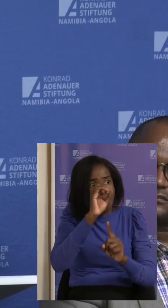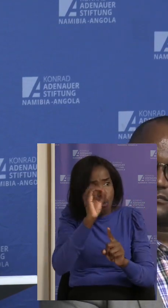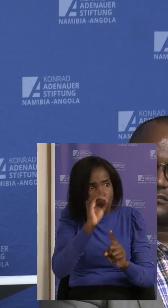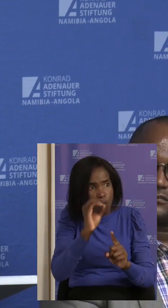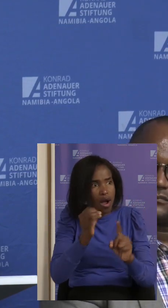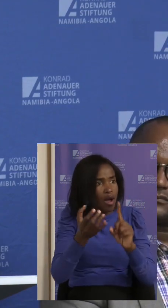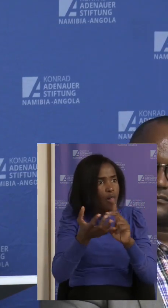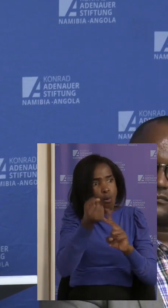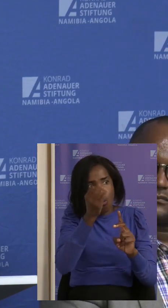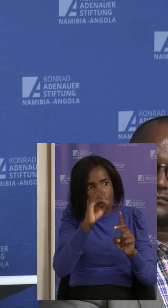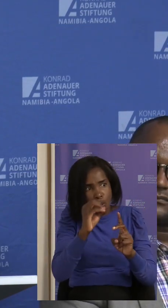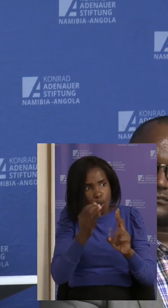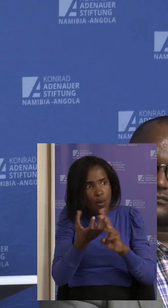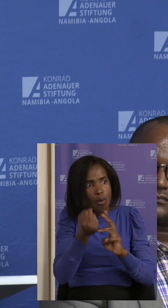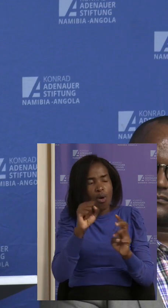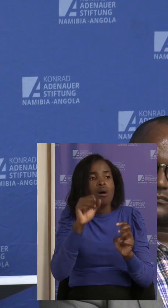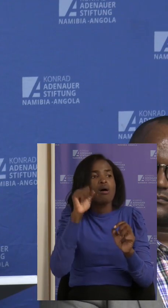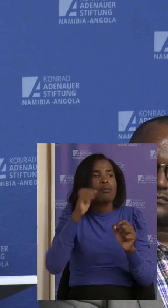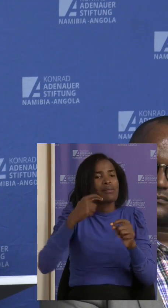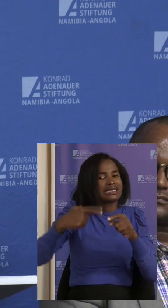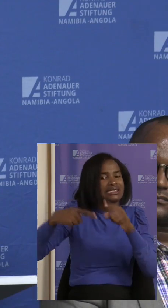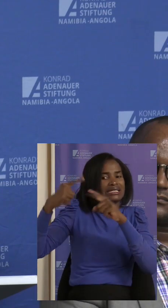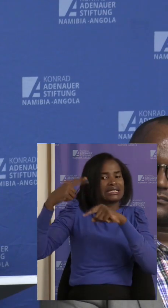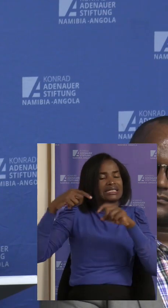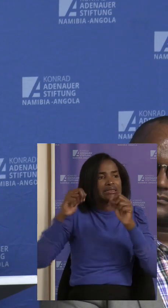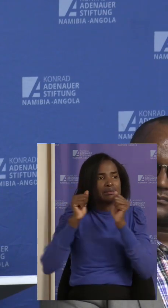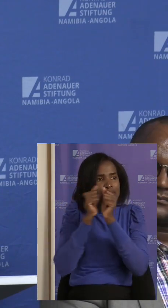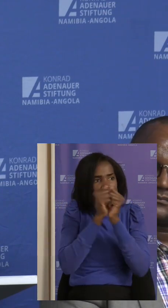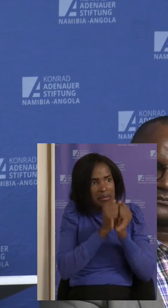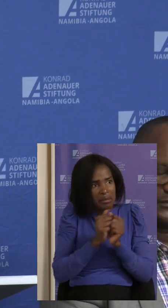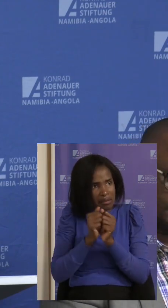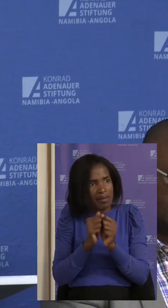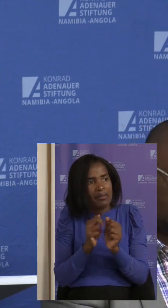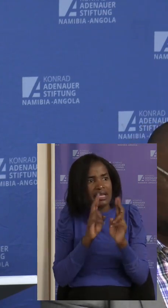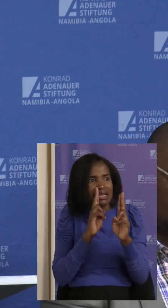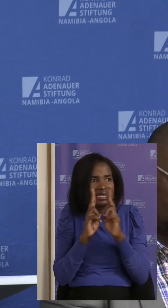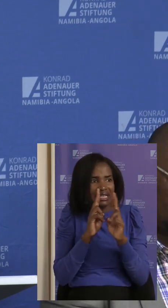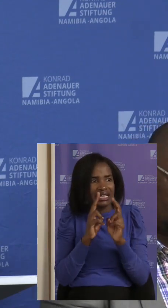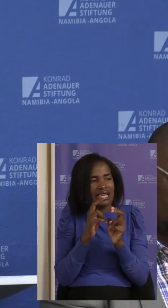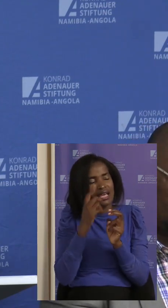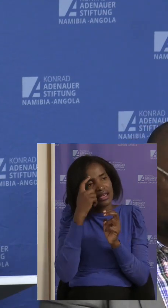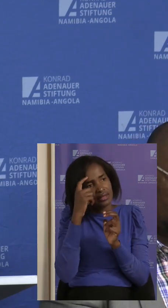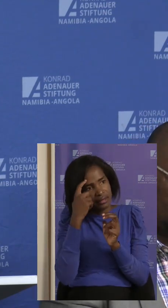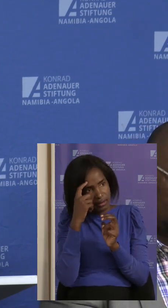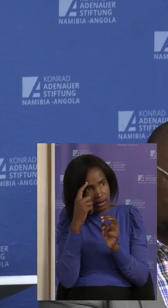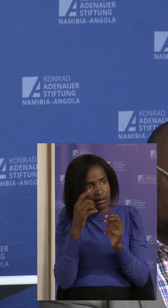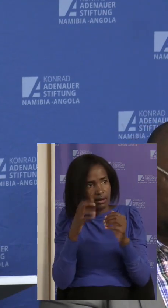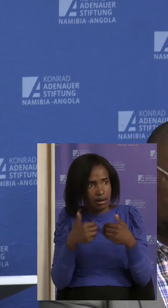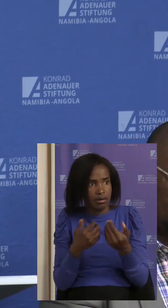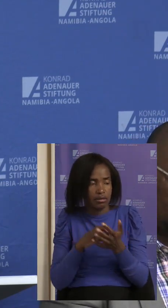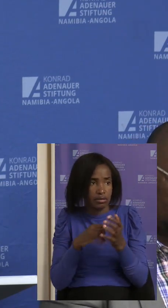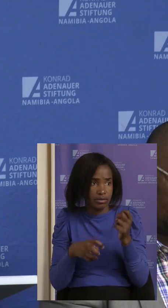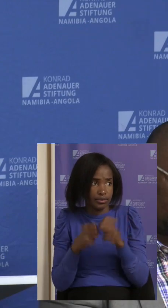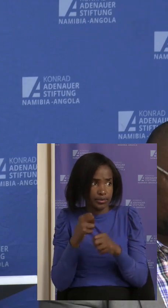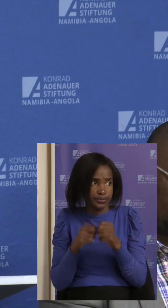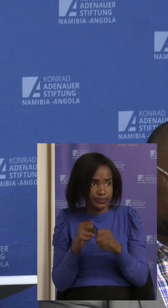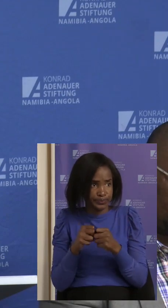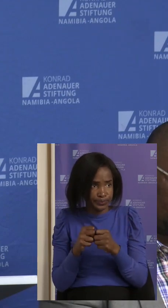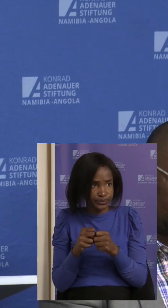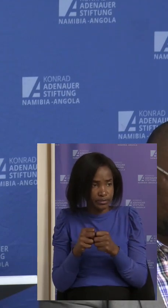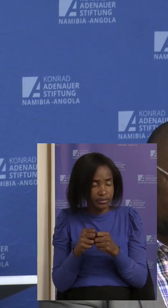we must be honest with ourselves and reflect together and come to a collective, input decision type of way